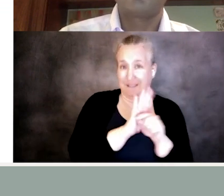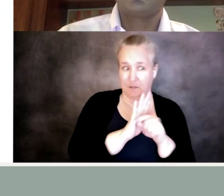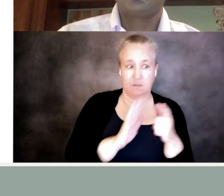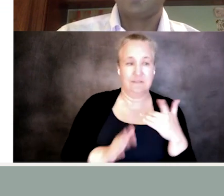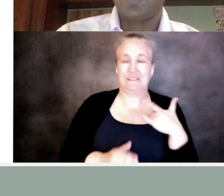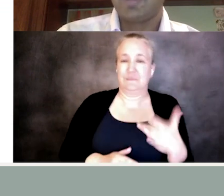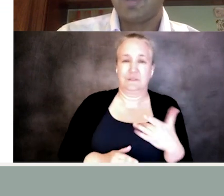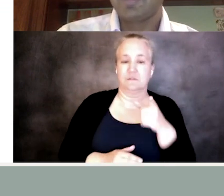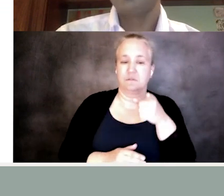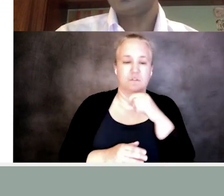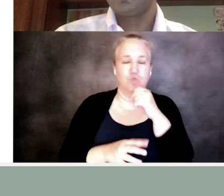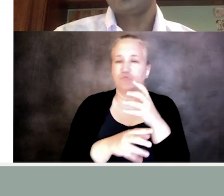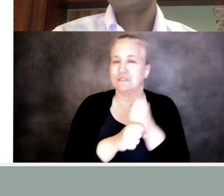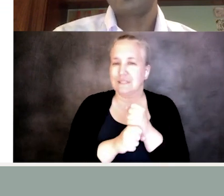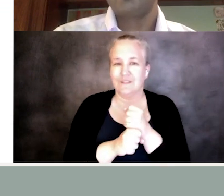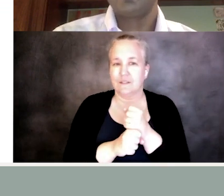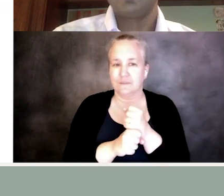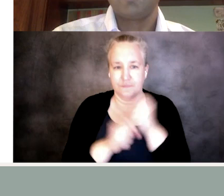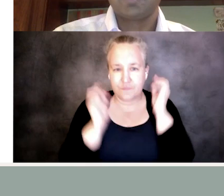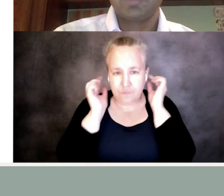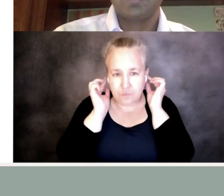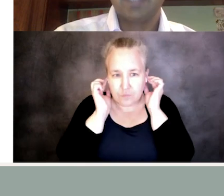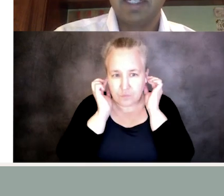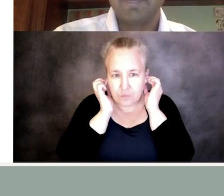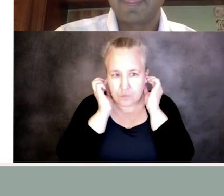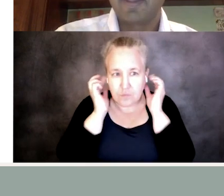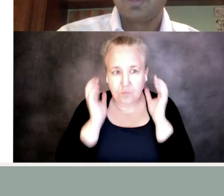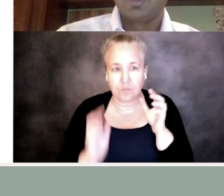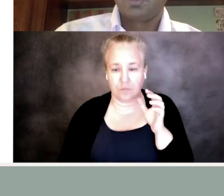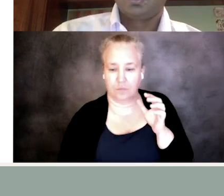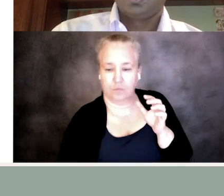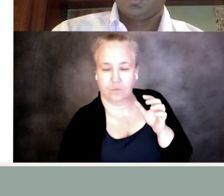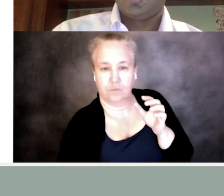receive anti-HER2 directed therapy in the metastatic setting.